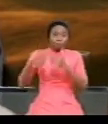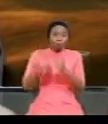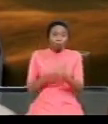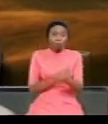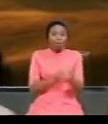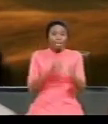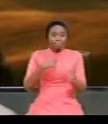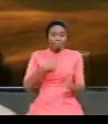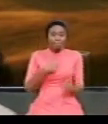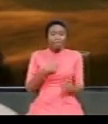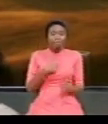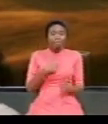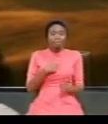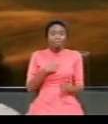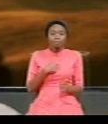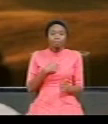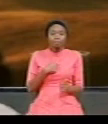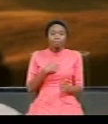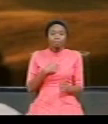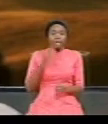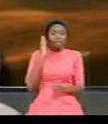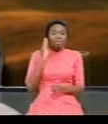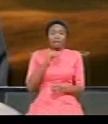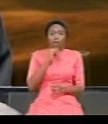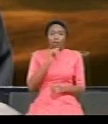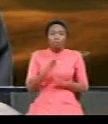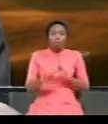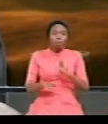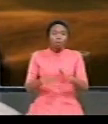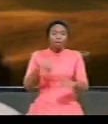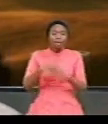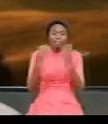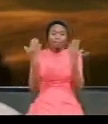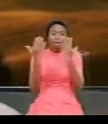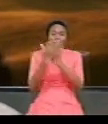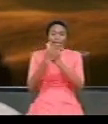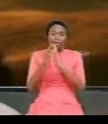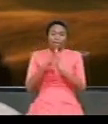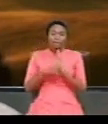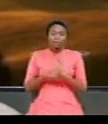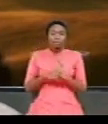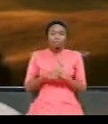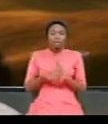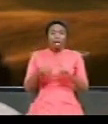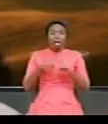that followeth me shall not walk in darkness,